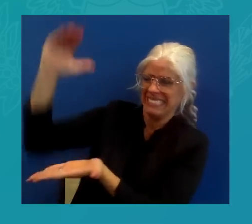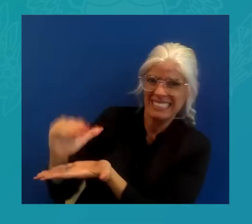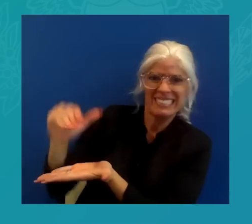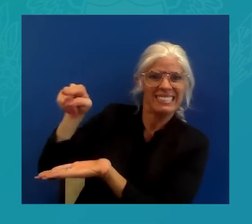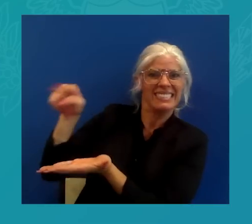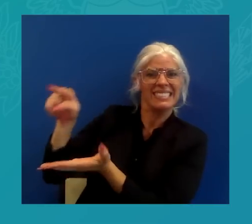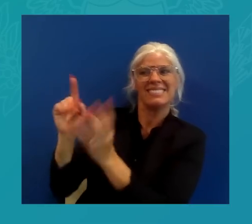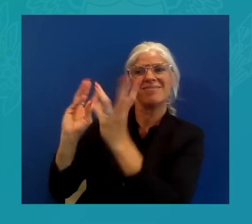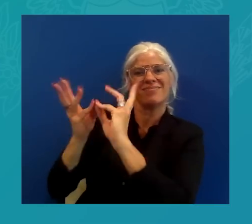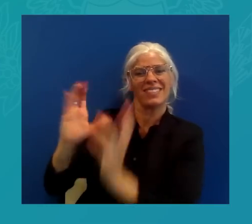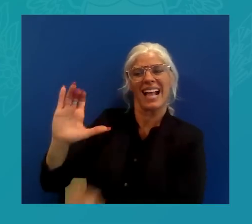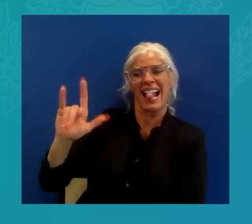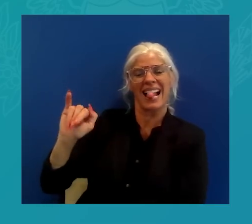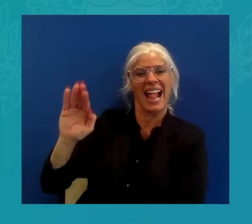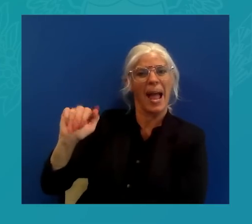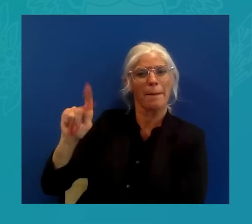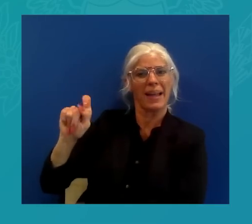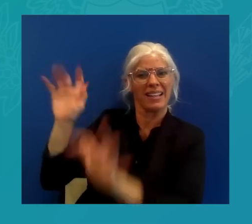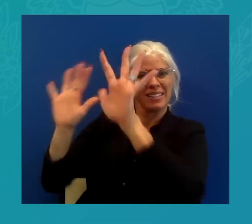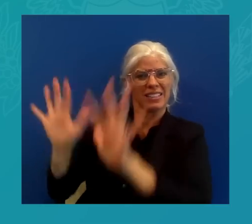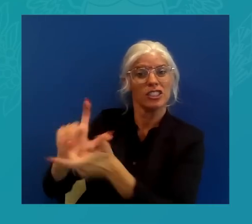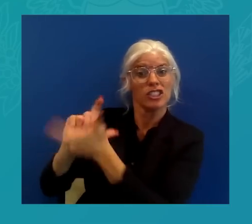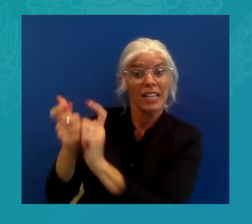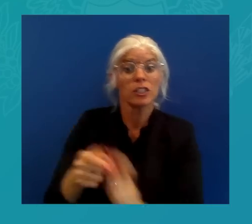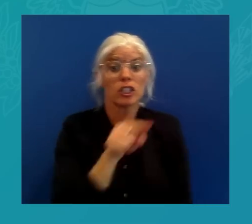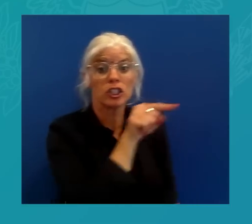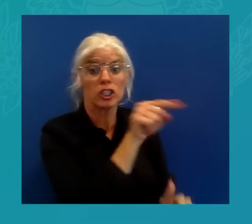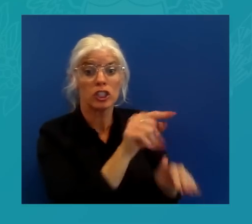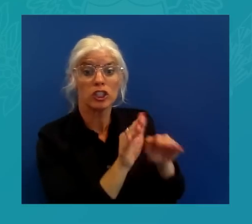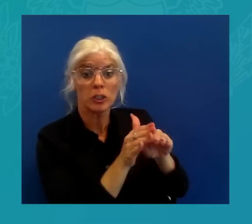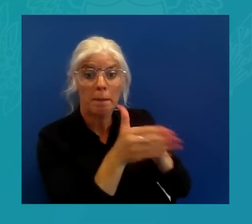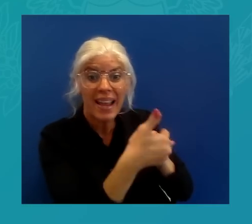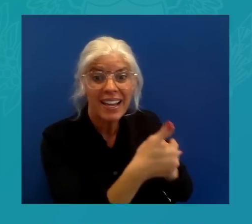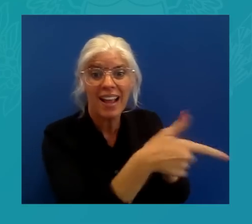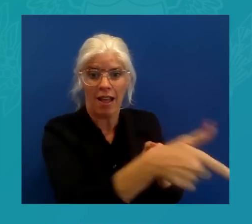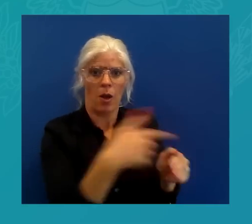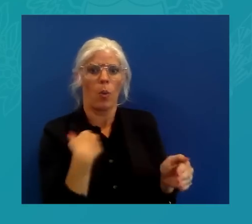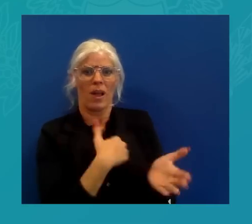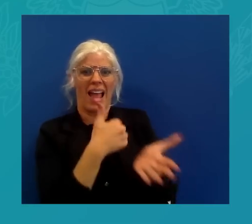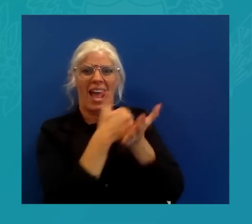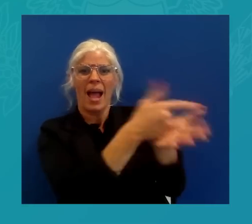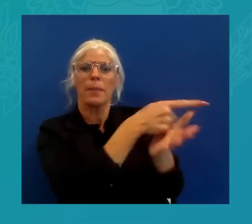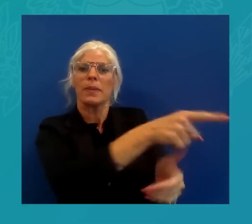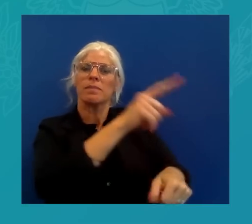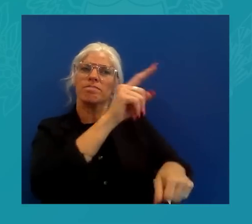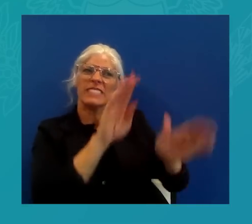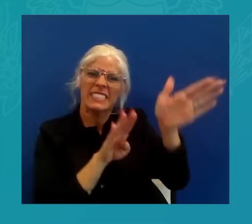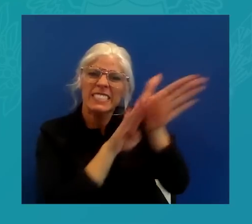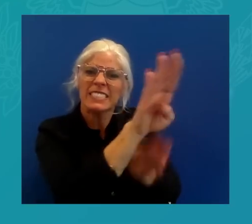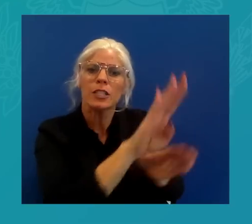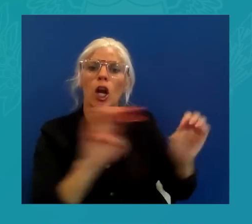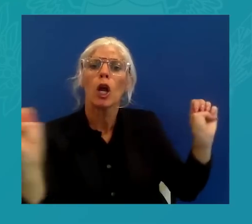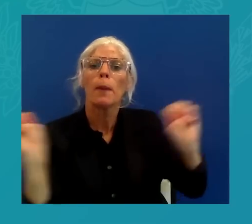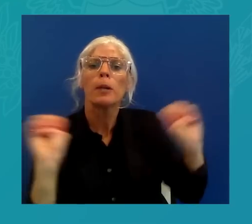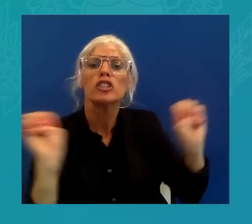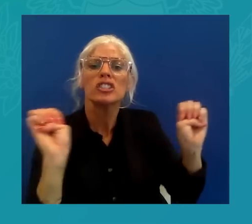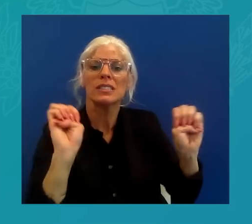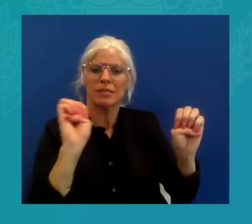are helping develop a national emergency commercial infrastructure and communications